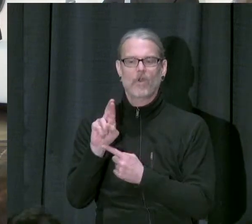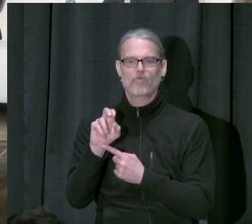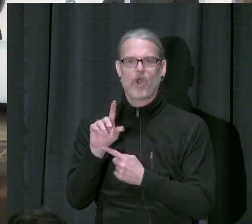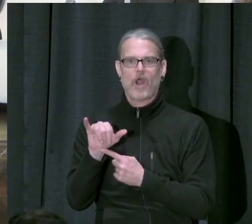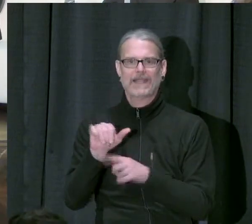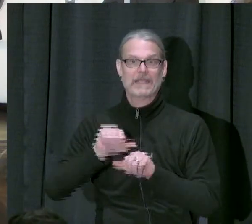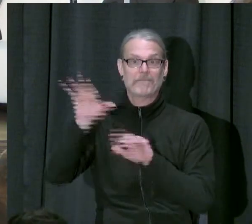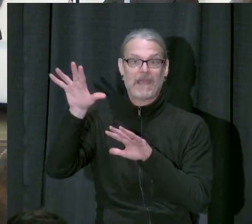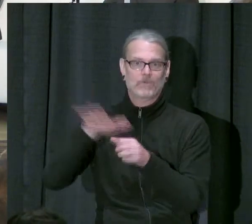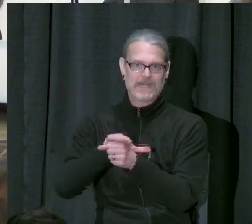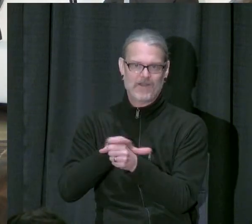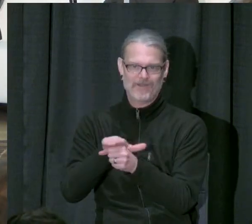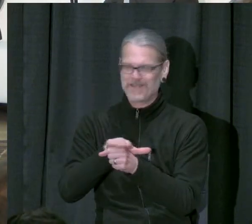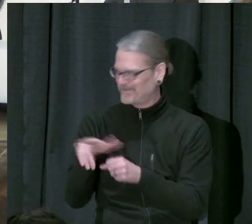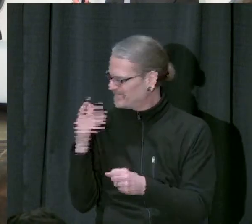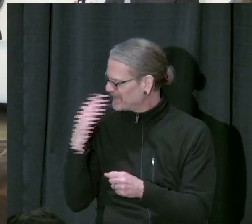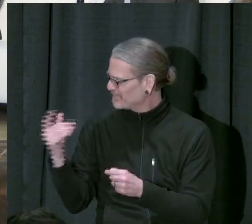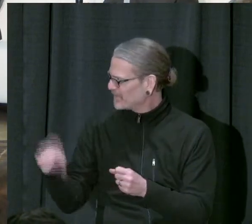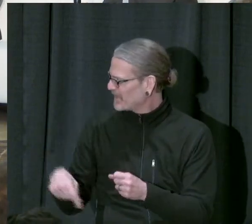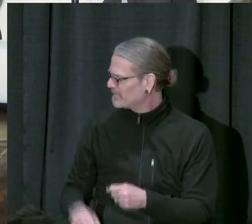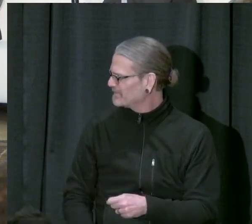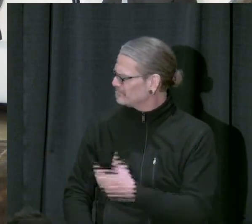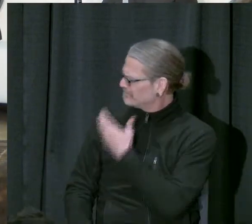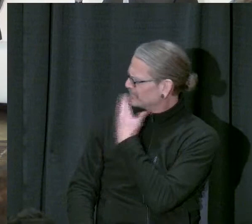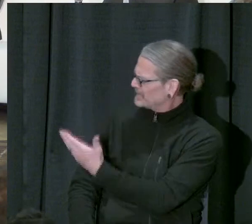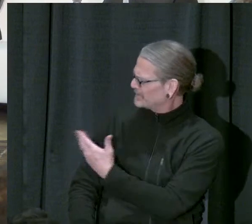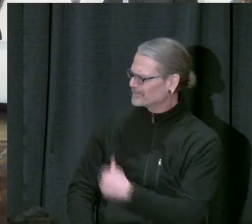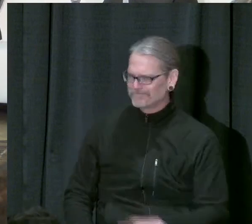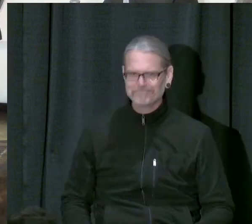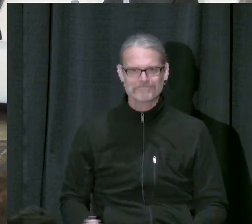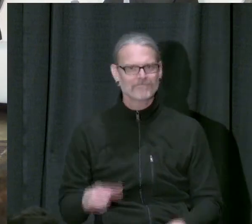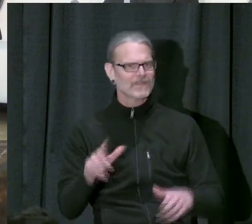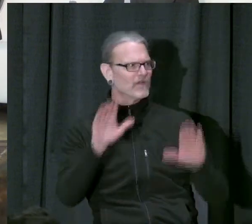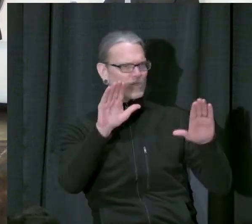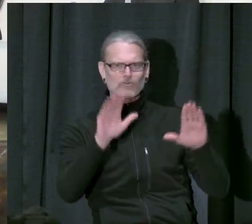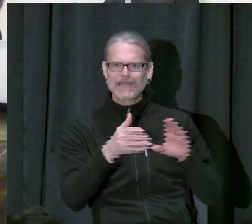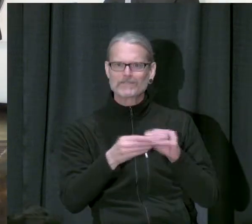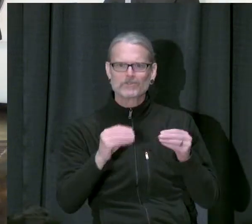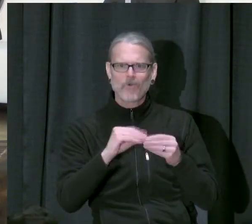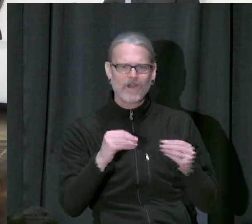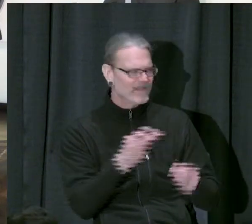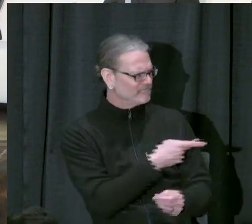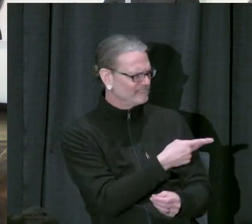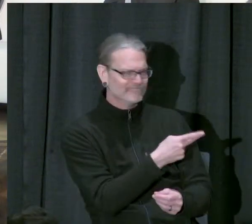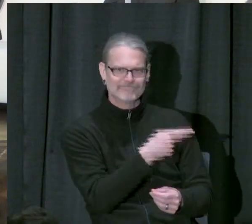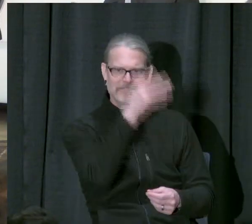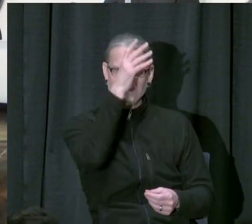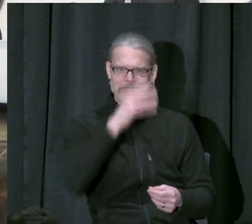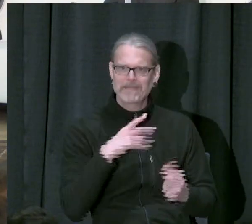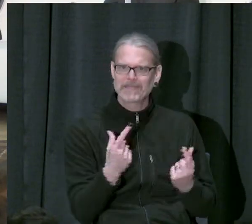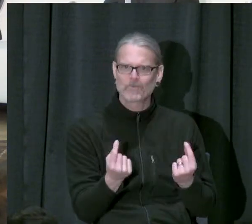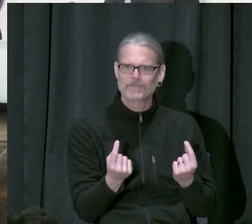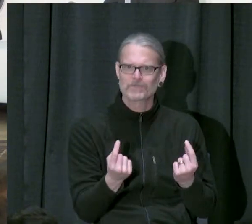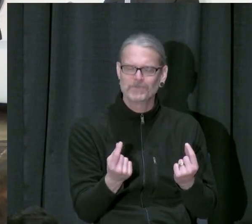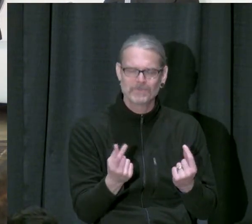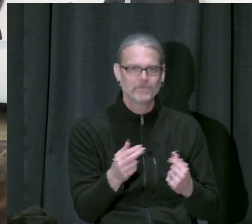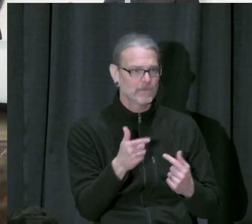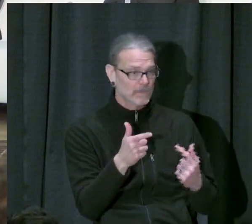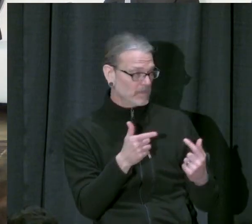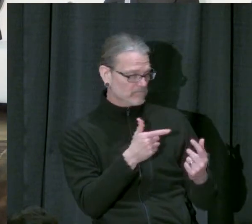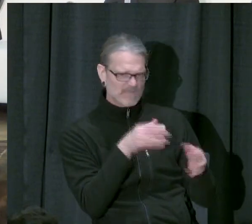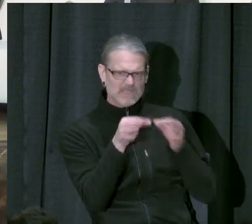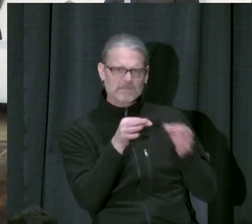thank you for coming. Thanks for having us. So this is a great story about what these gentlemen do and their organization. Give us an overview